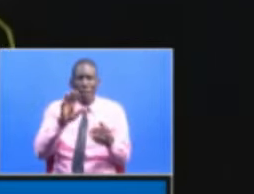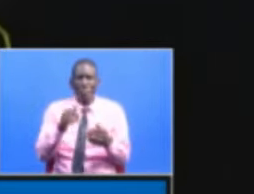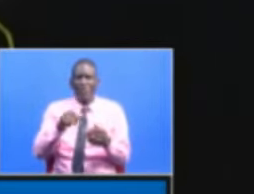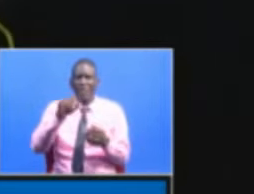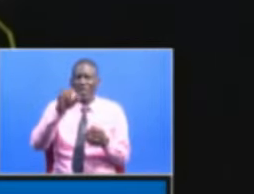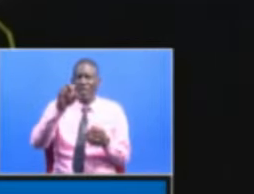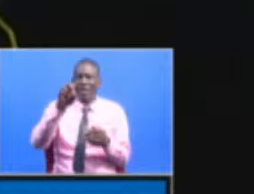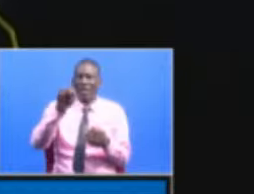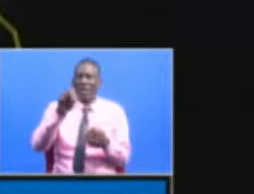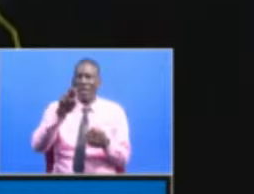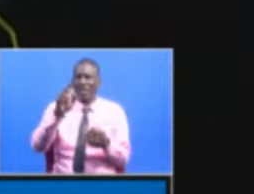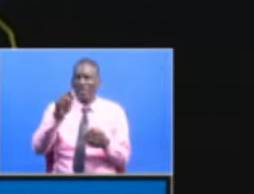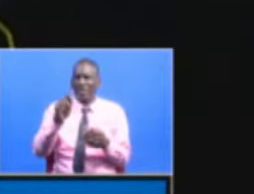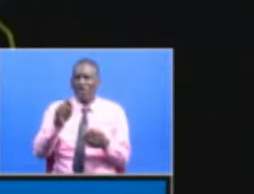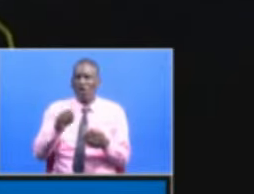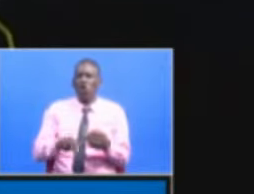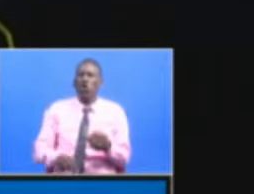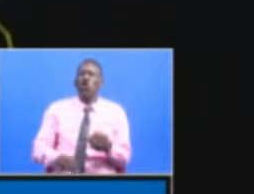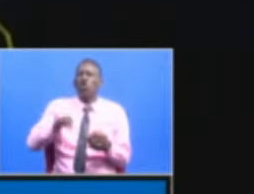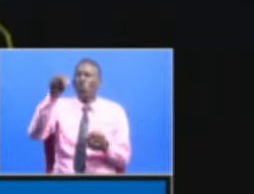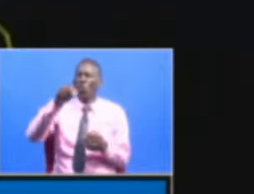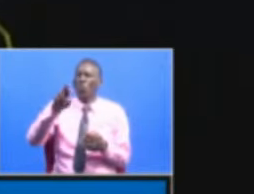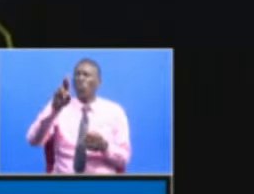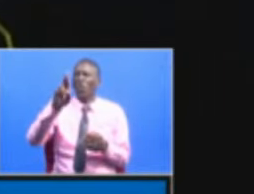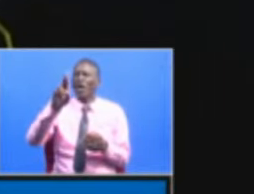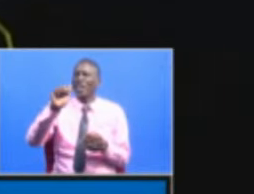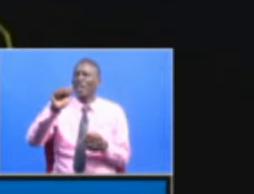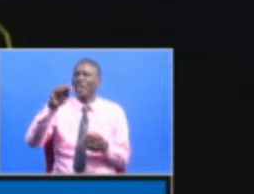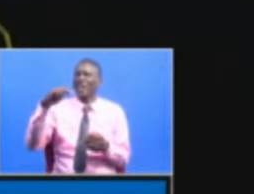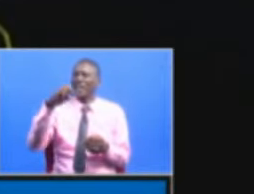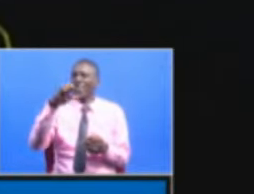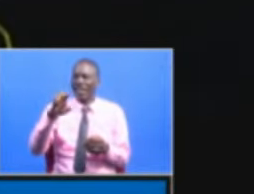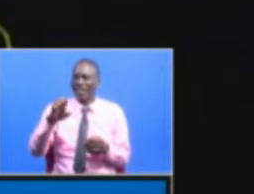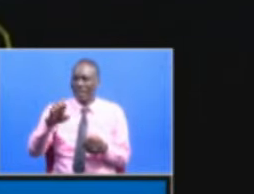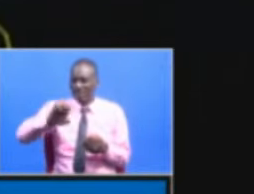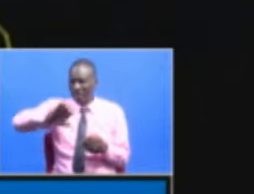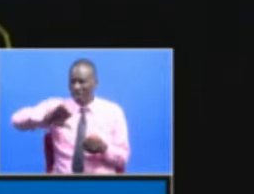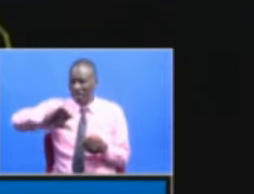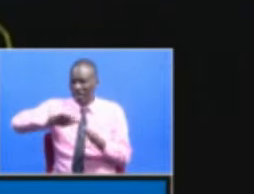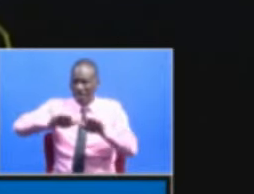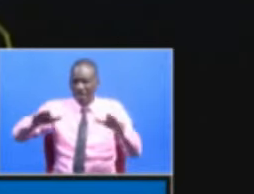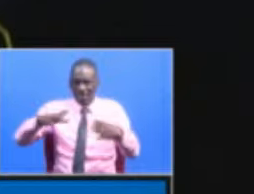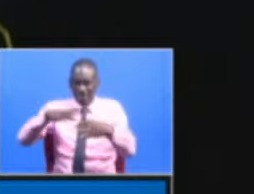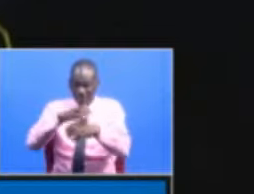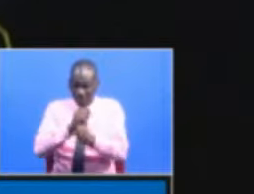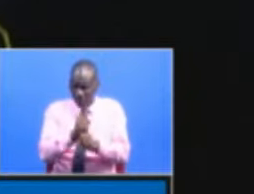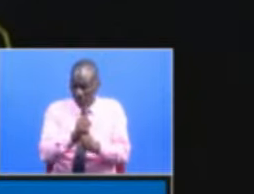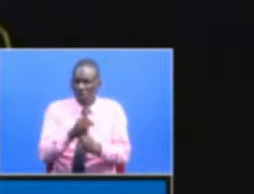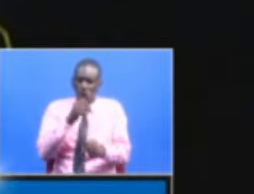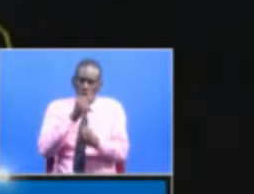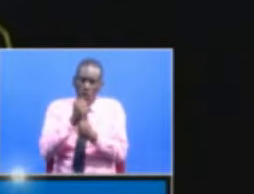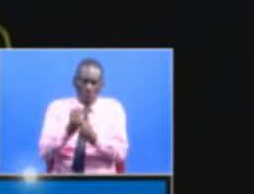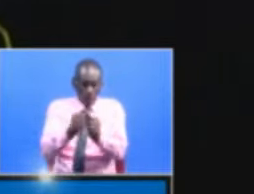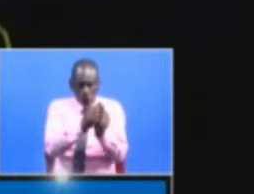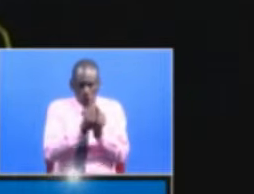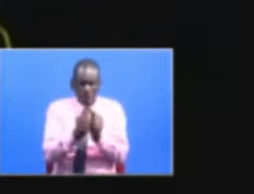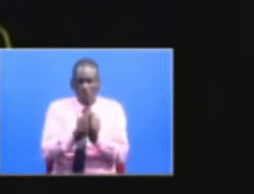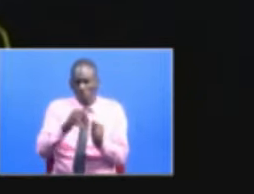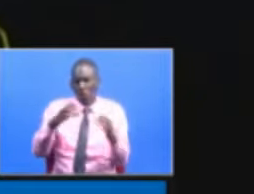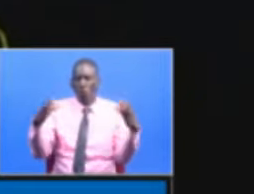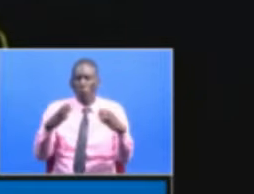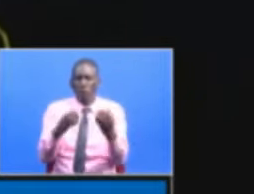the Northern Rangeland Trust, whereby they've been able to liaise or work closely with the community